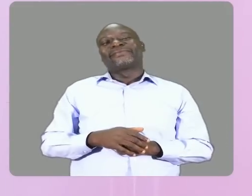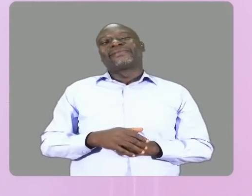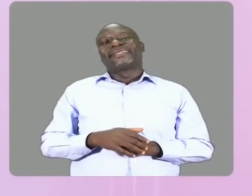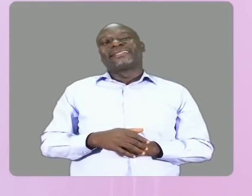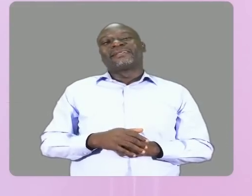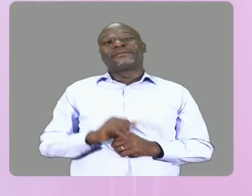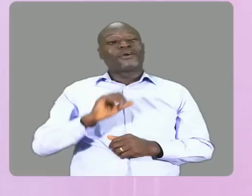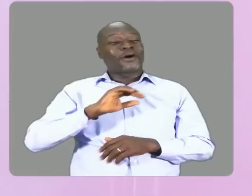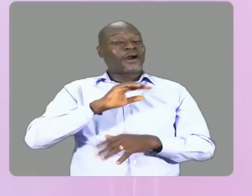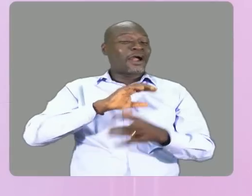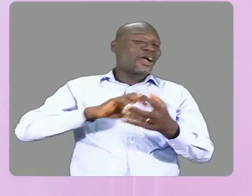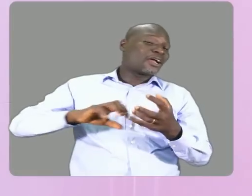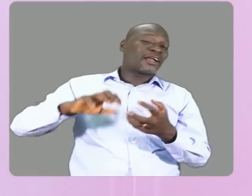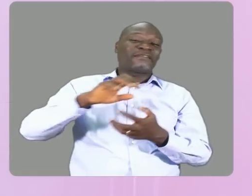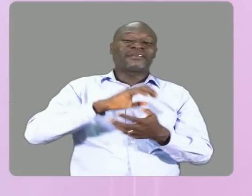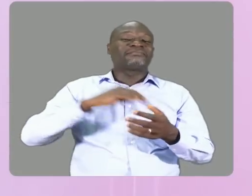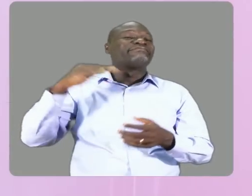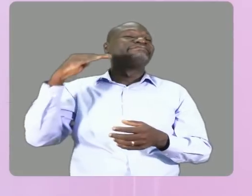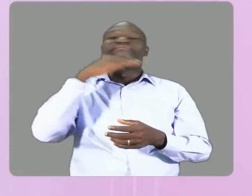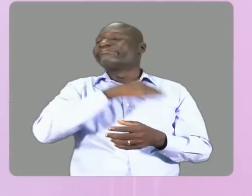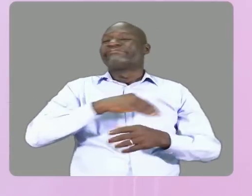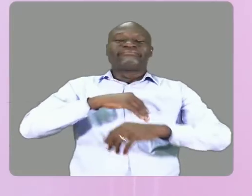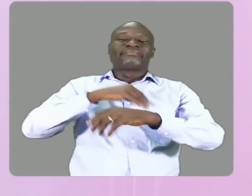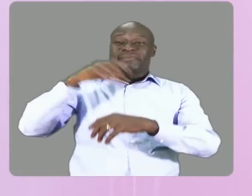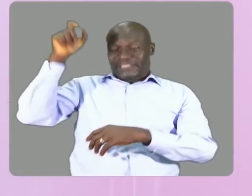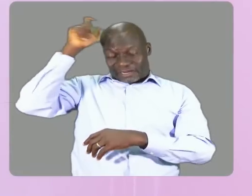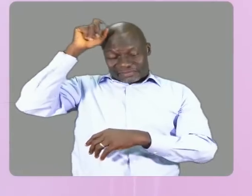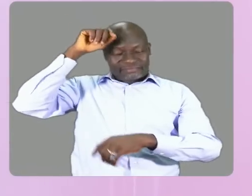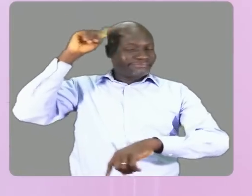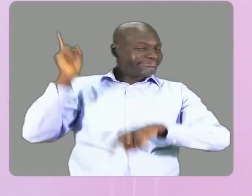eya naada ena obonsam edidaada iwiase